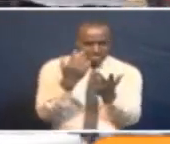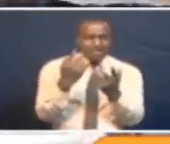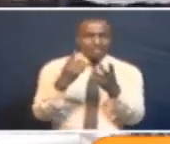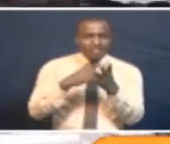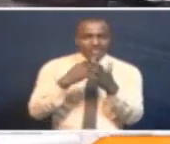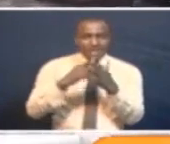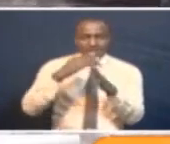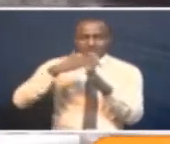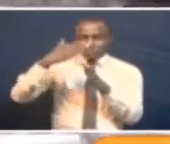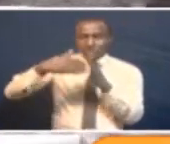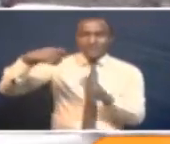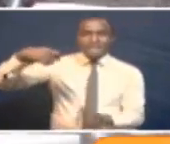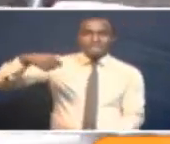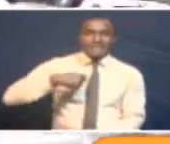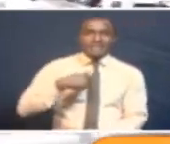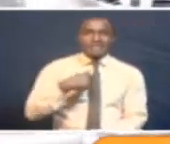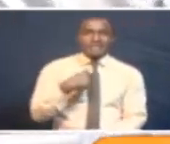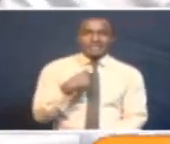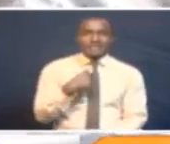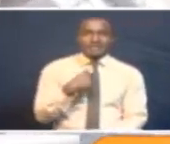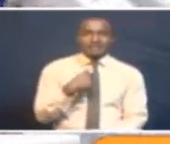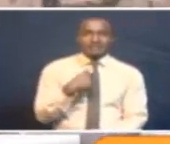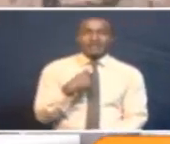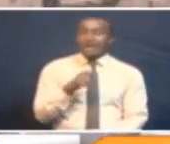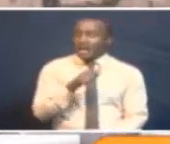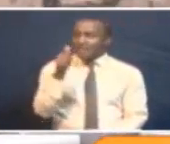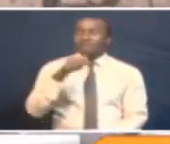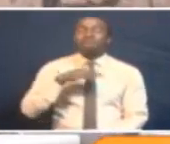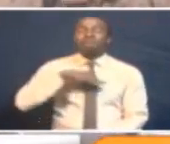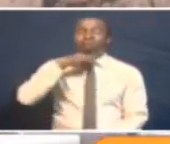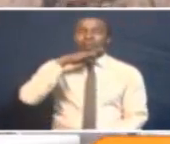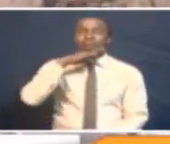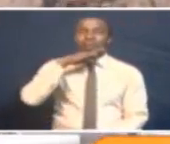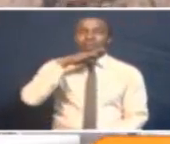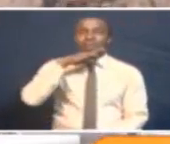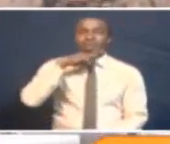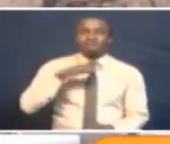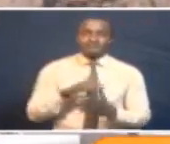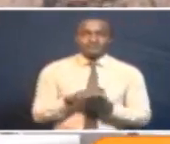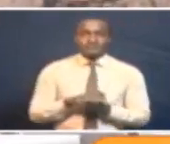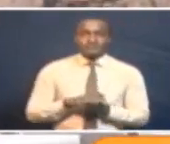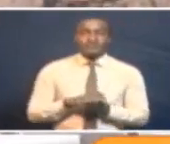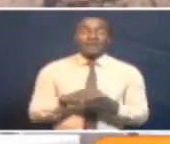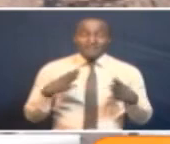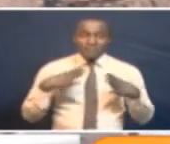traders and most recently, innocent lives. Kuna watu wenye huwa wanashoma